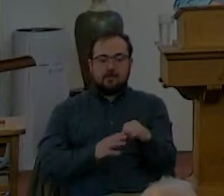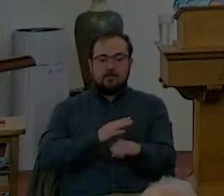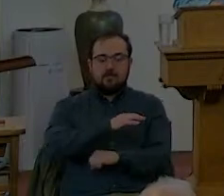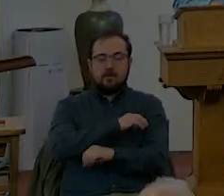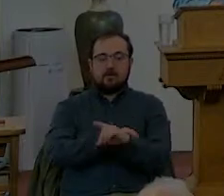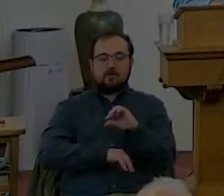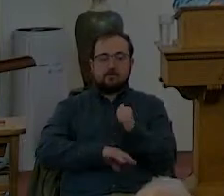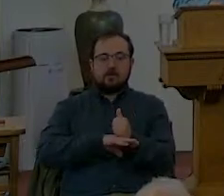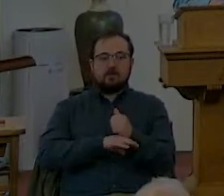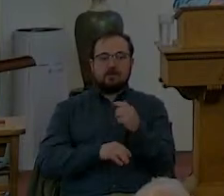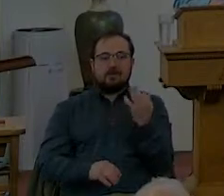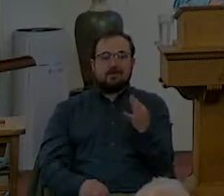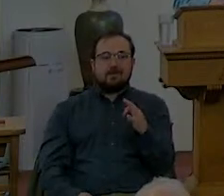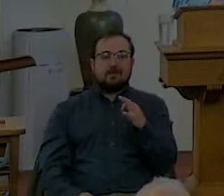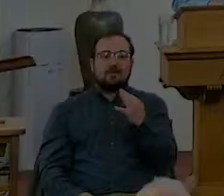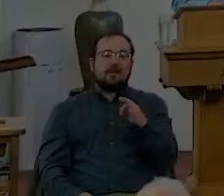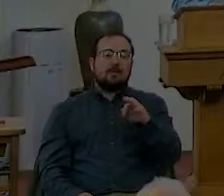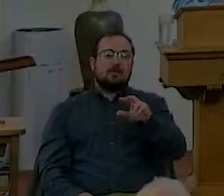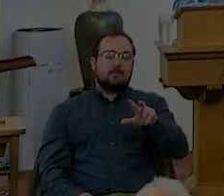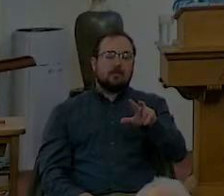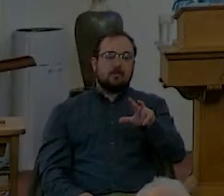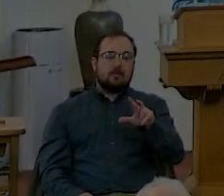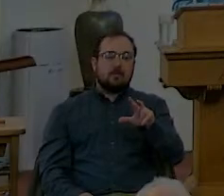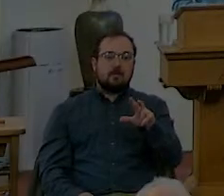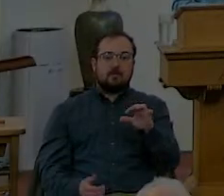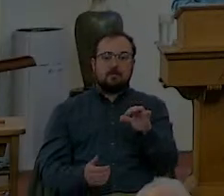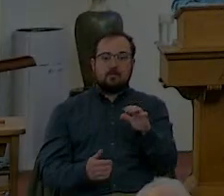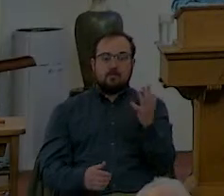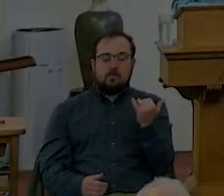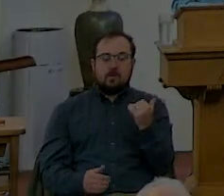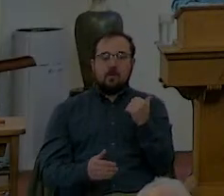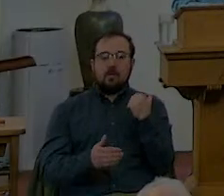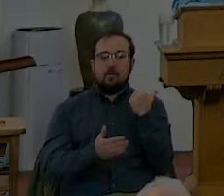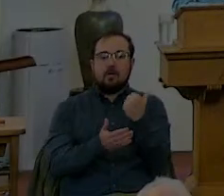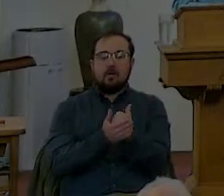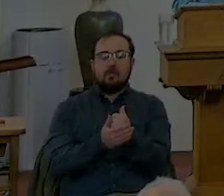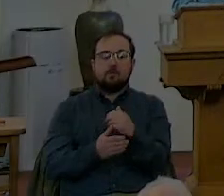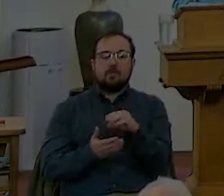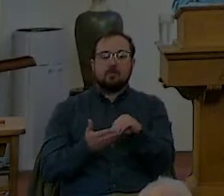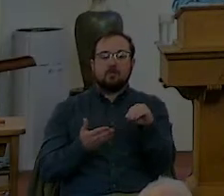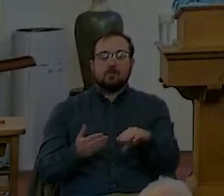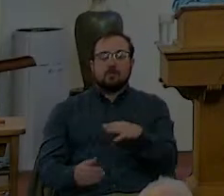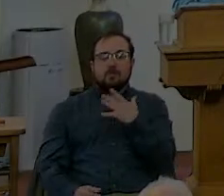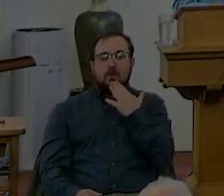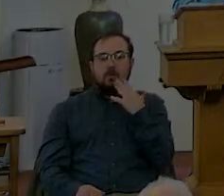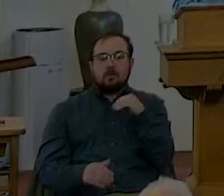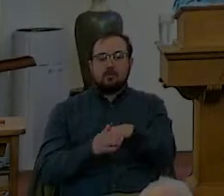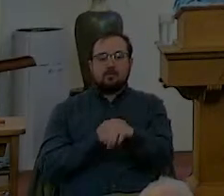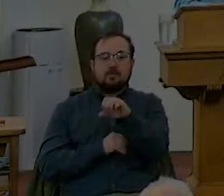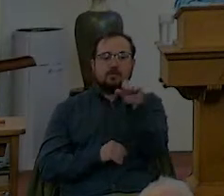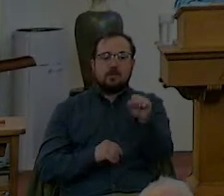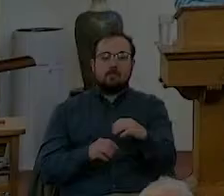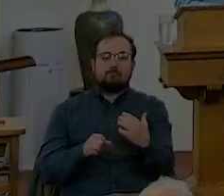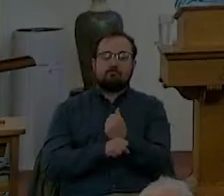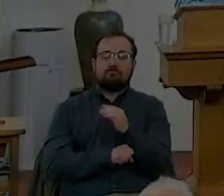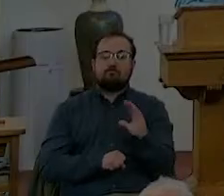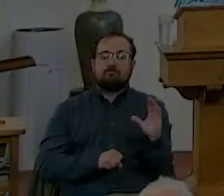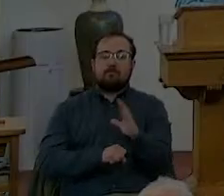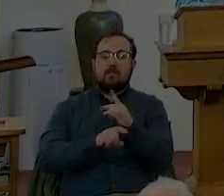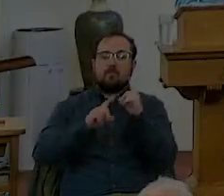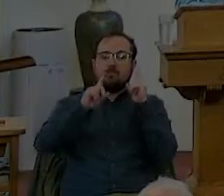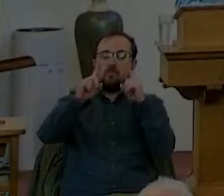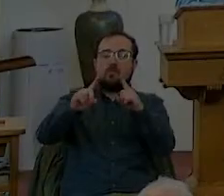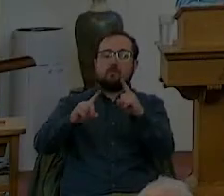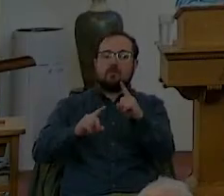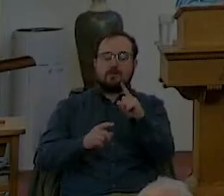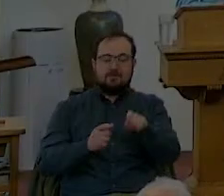in 1993 to help students of color in Salem achieve their dreams,